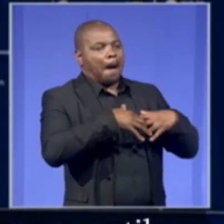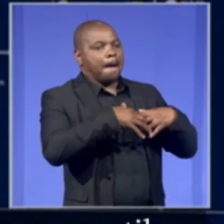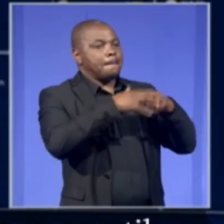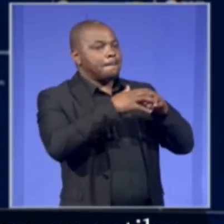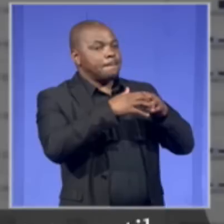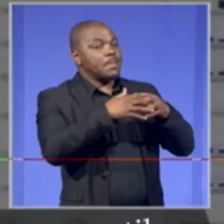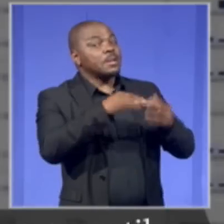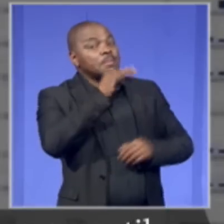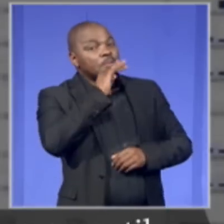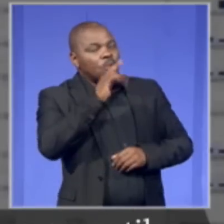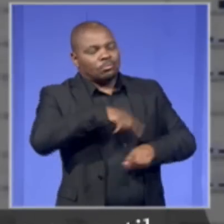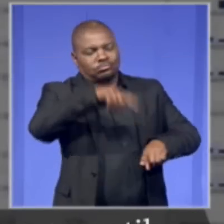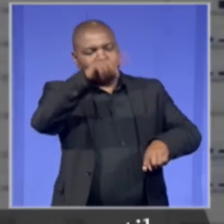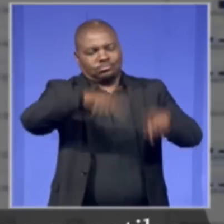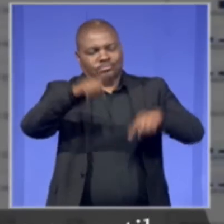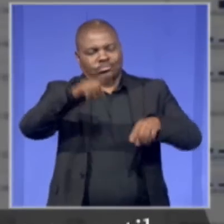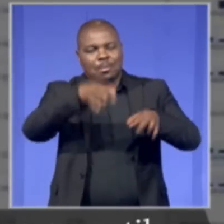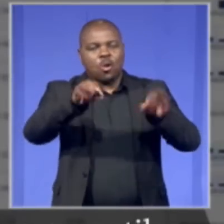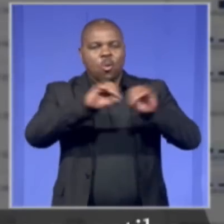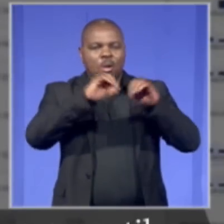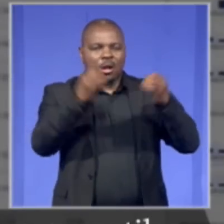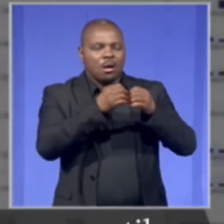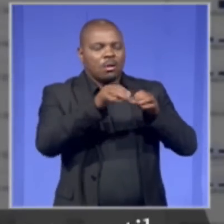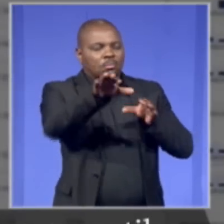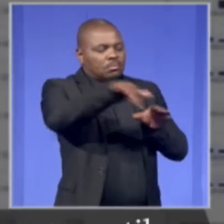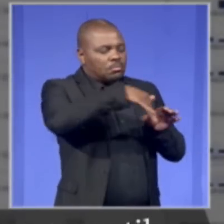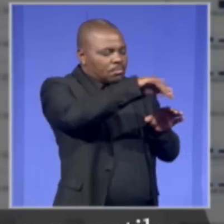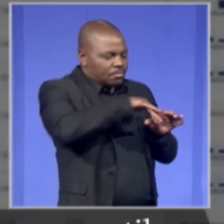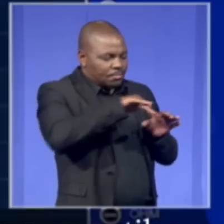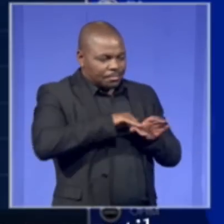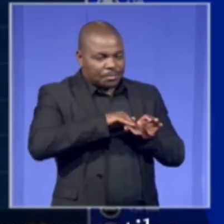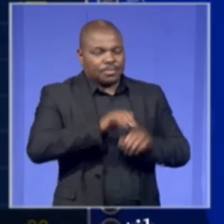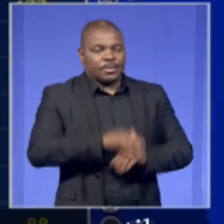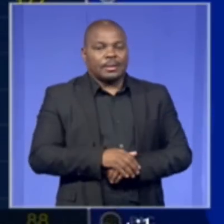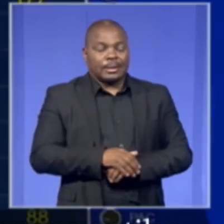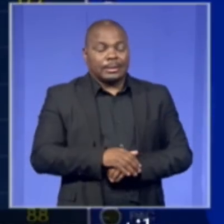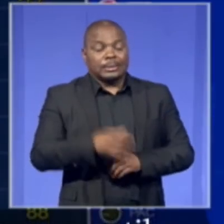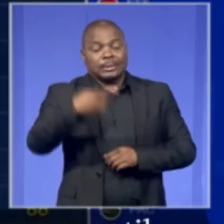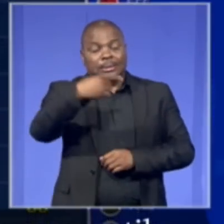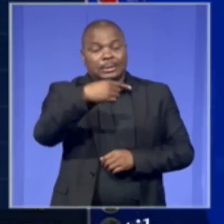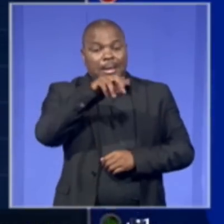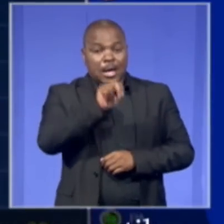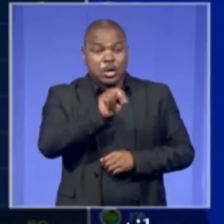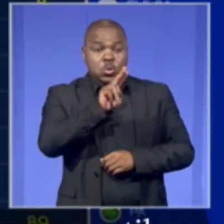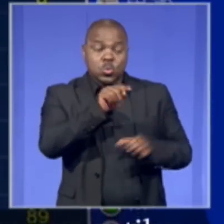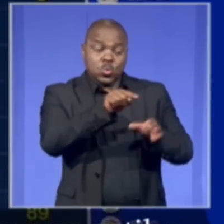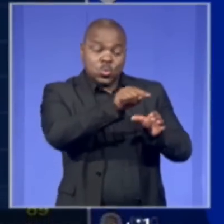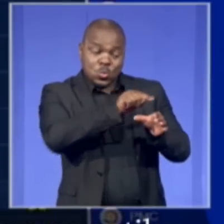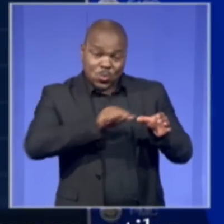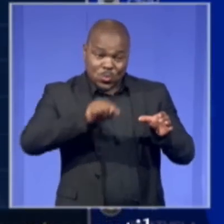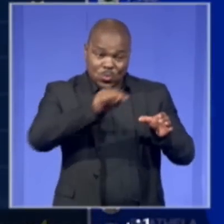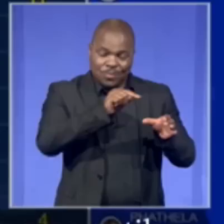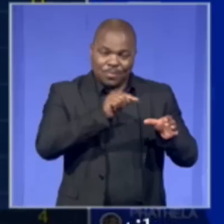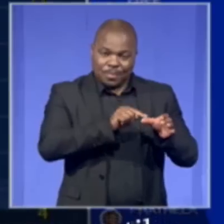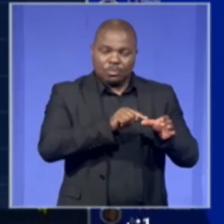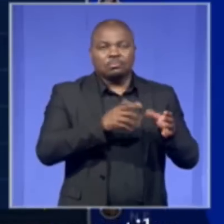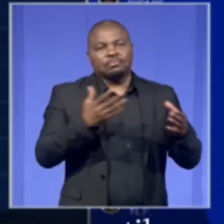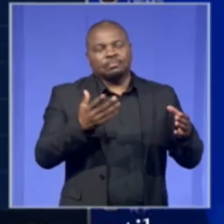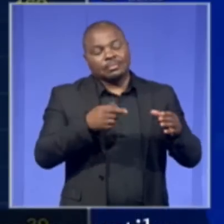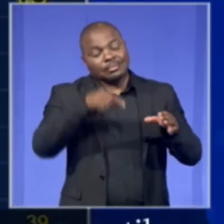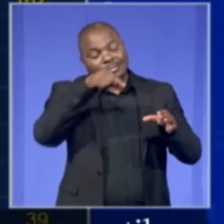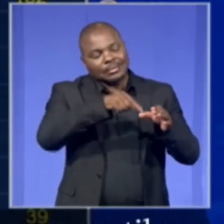from across the political spectrum. This government of national unity, GNU, made up